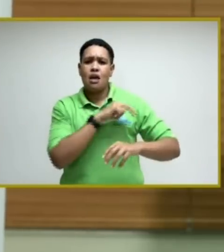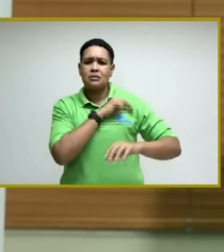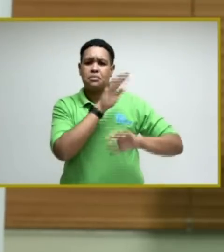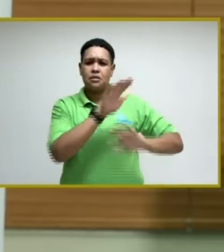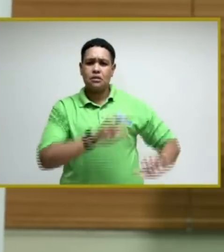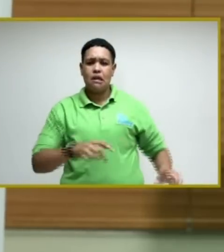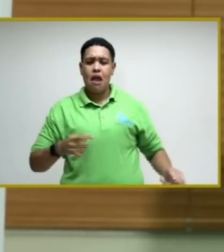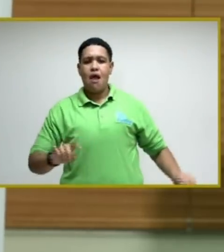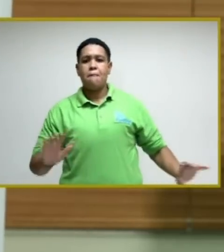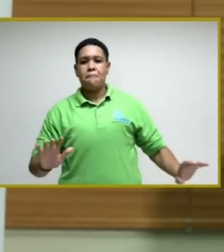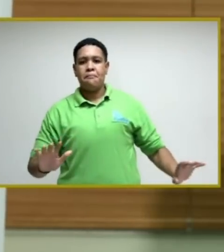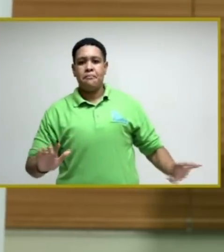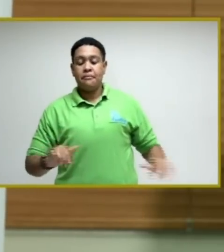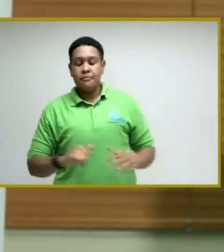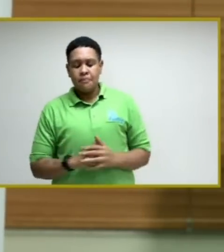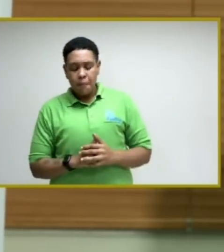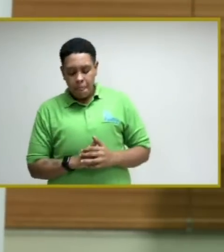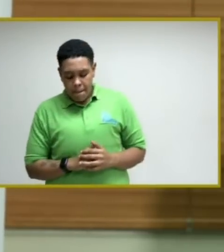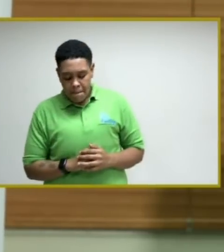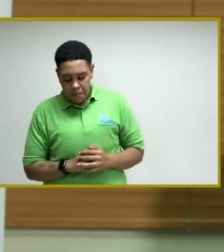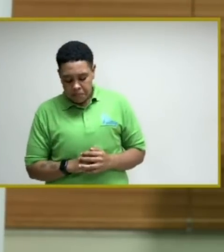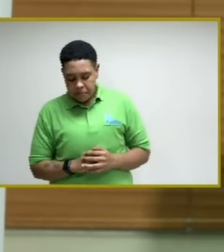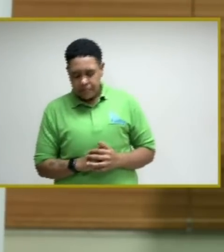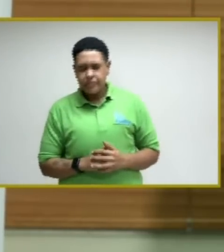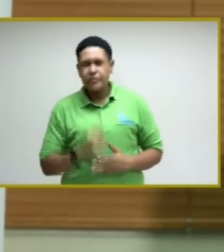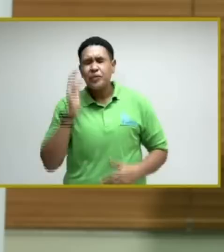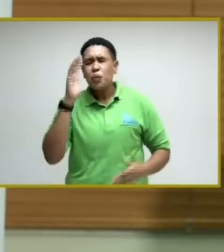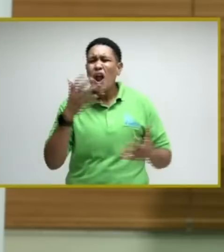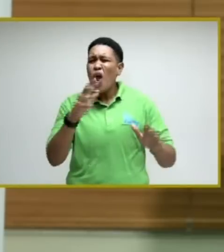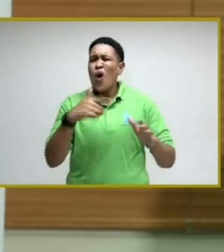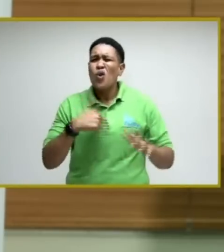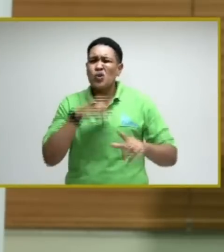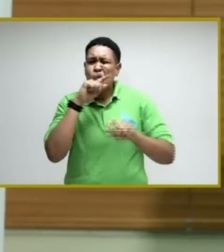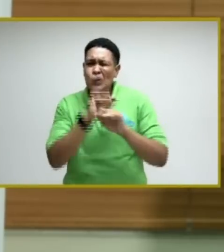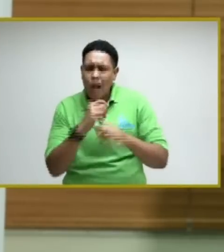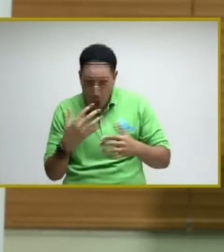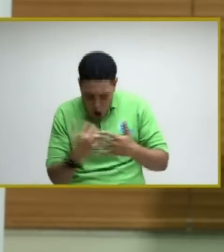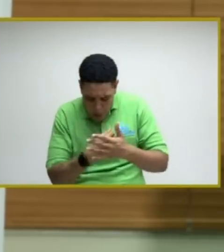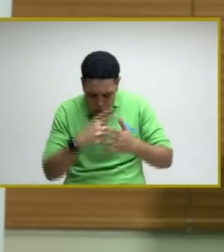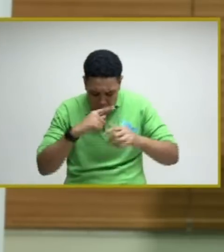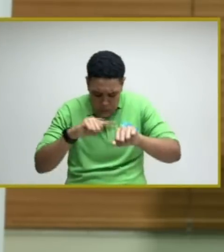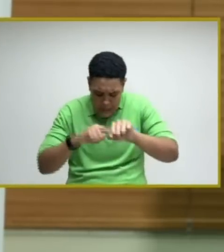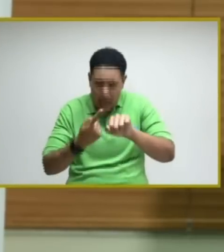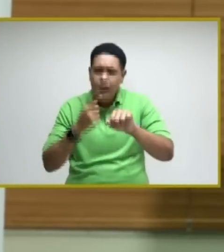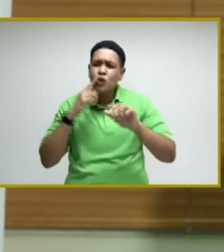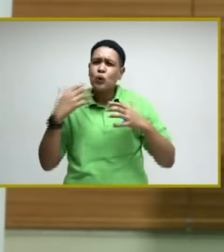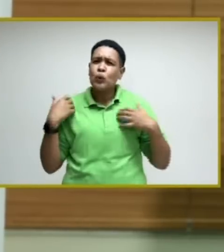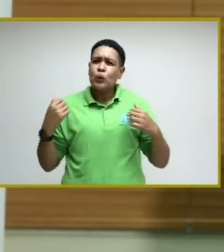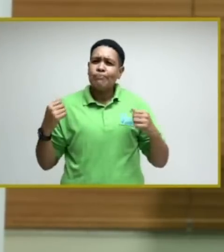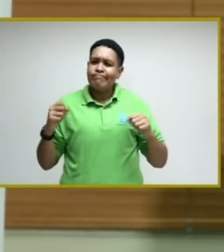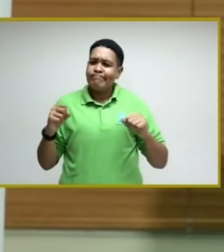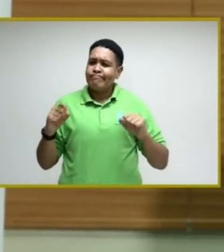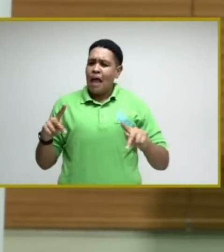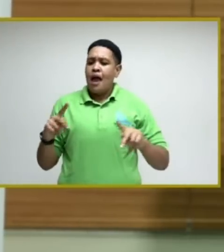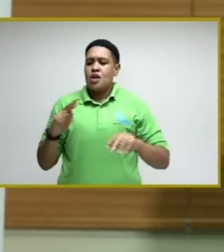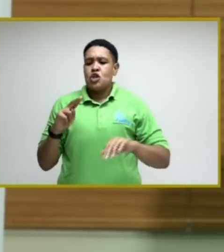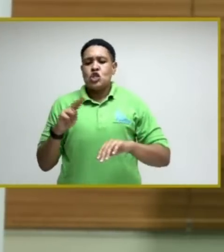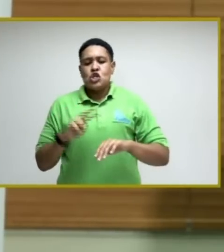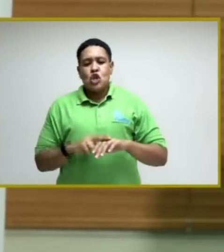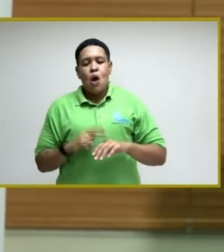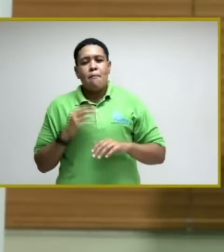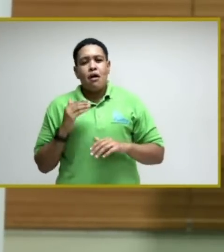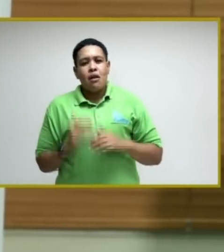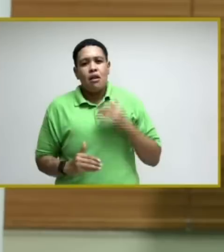hospitalization, and will then allow us the opportunity to begin to restore some sort of normality,